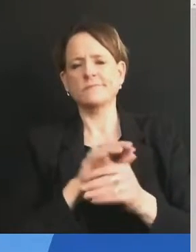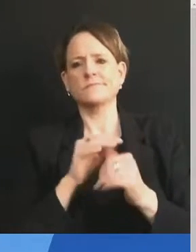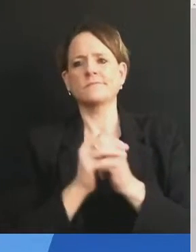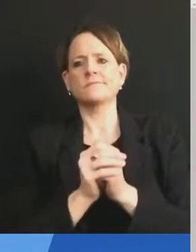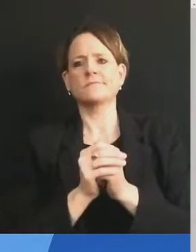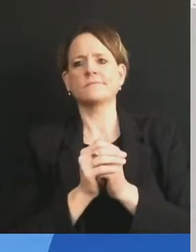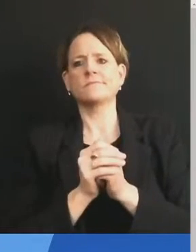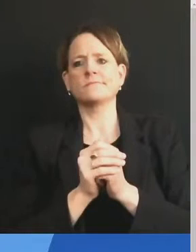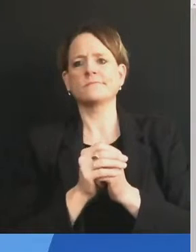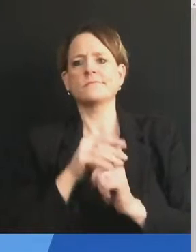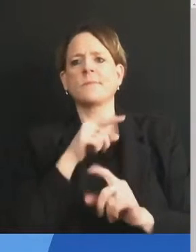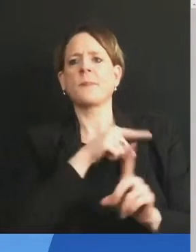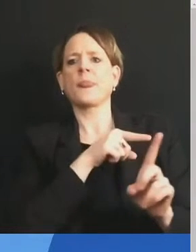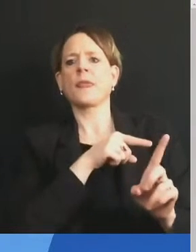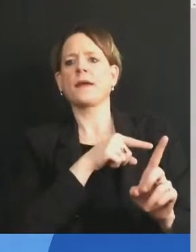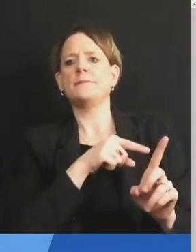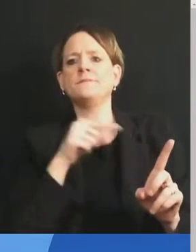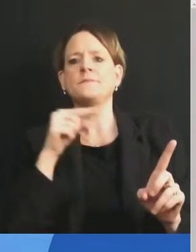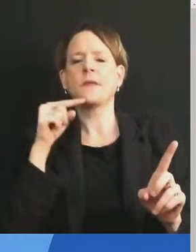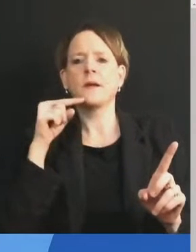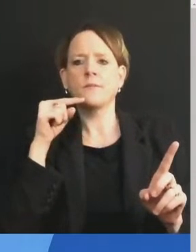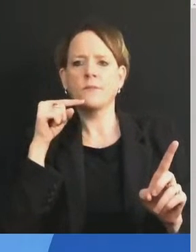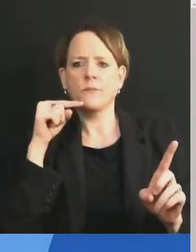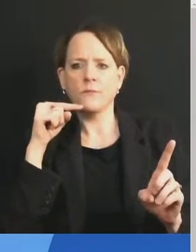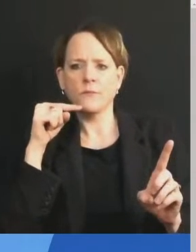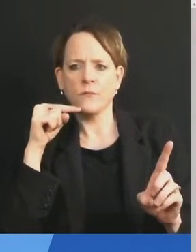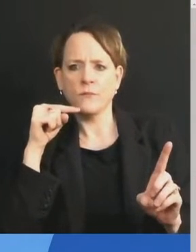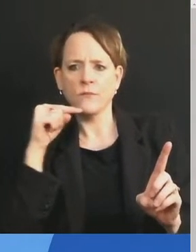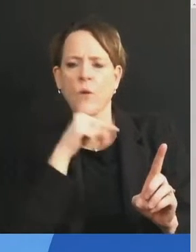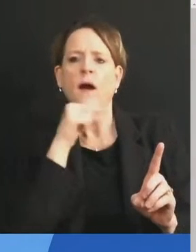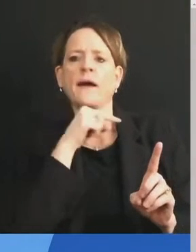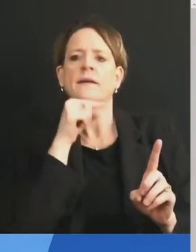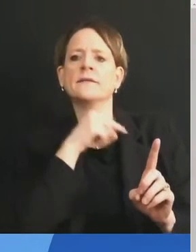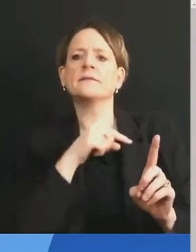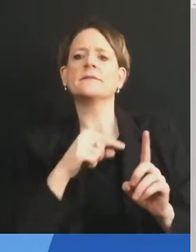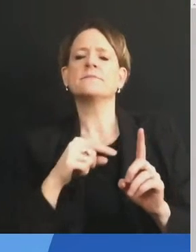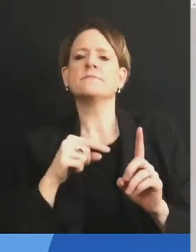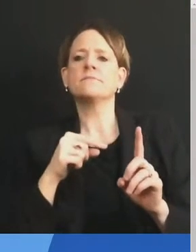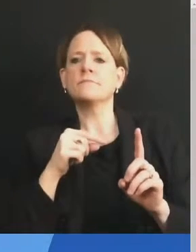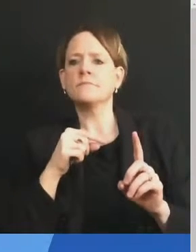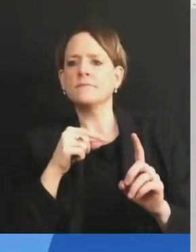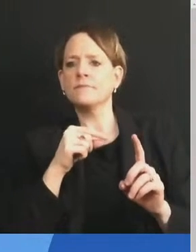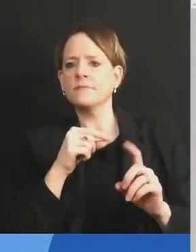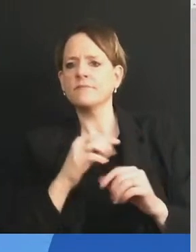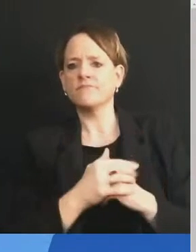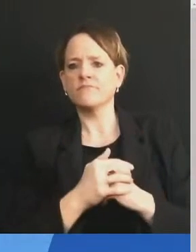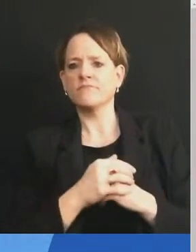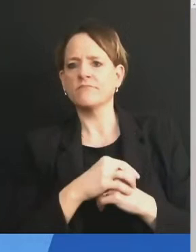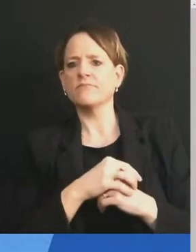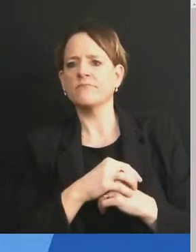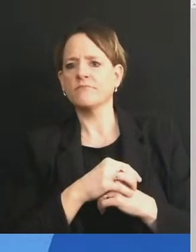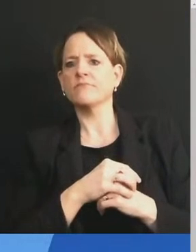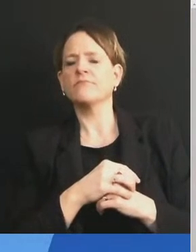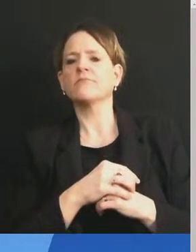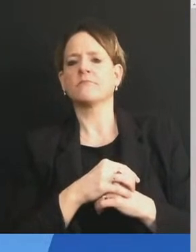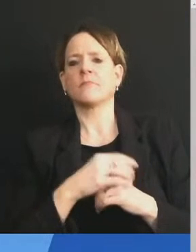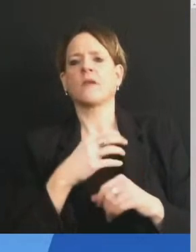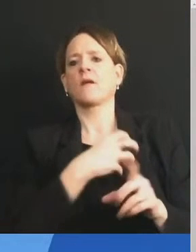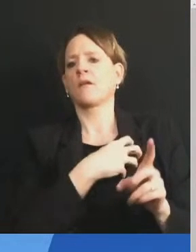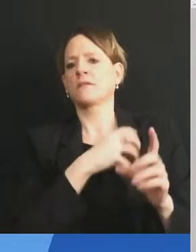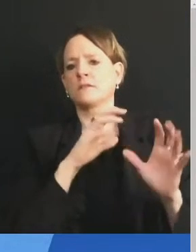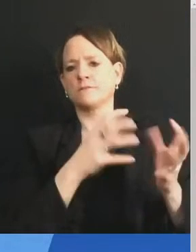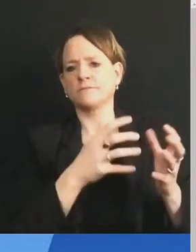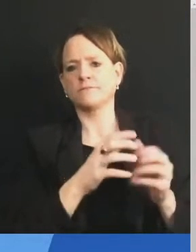in person with mitigation measures haven't contributed to COVID spread. Does that align with what you've seen in the rest of the